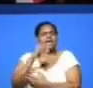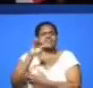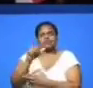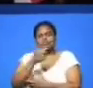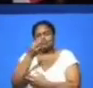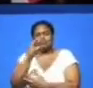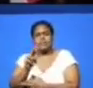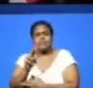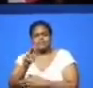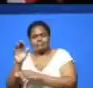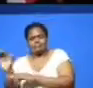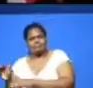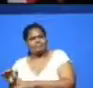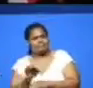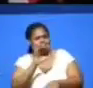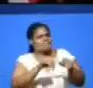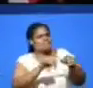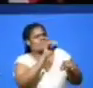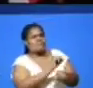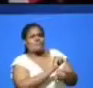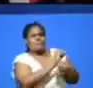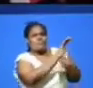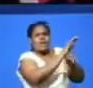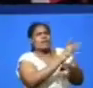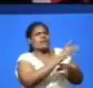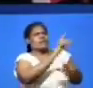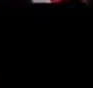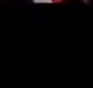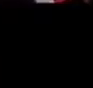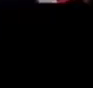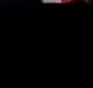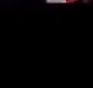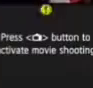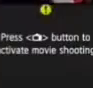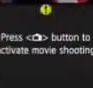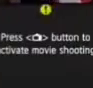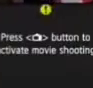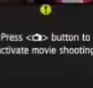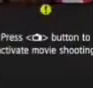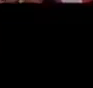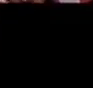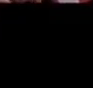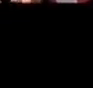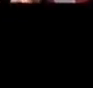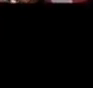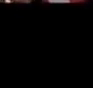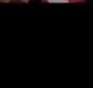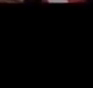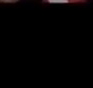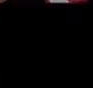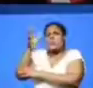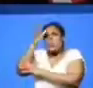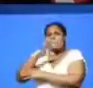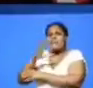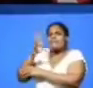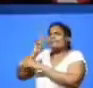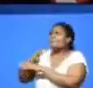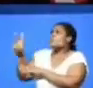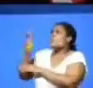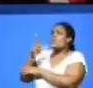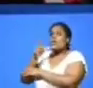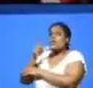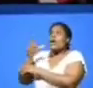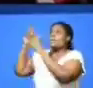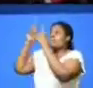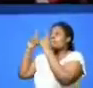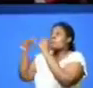the mount and was transfigured before them. Who were the two men that they say they saw?